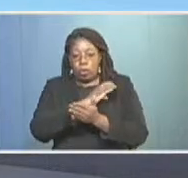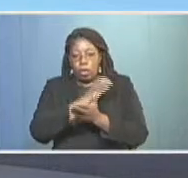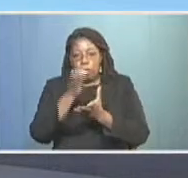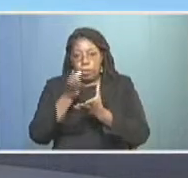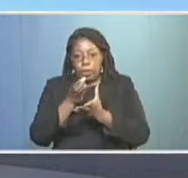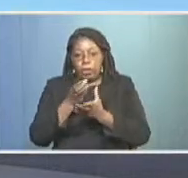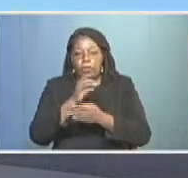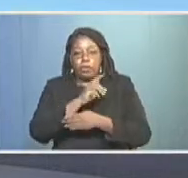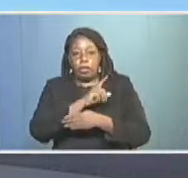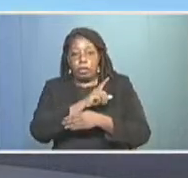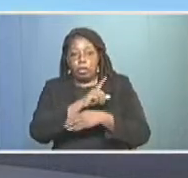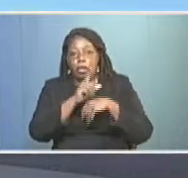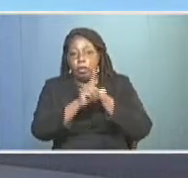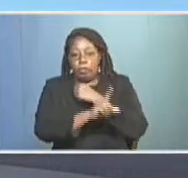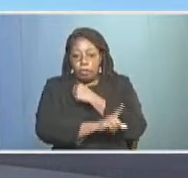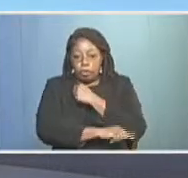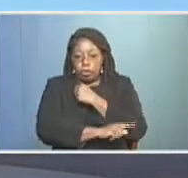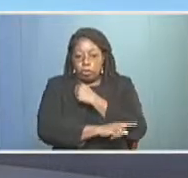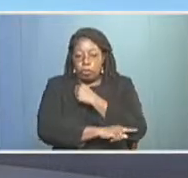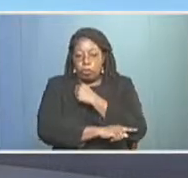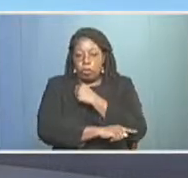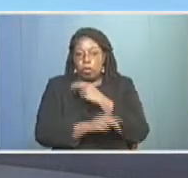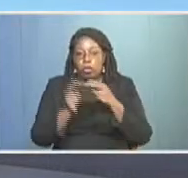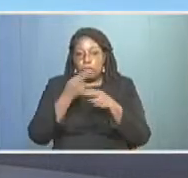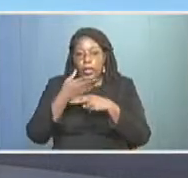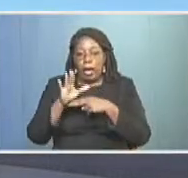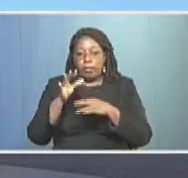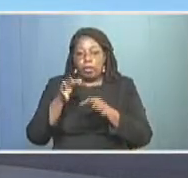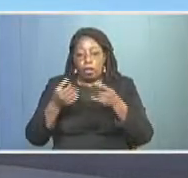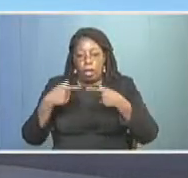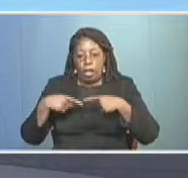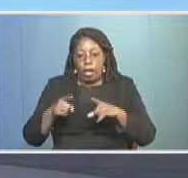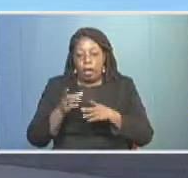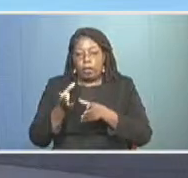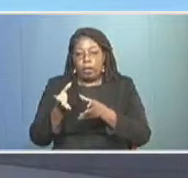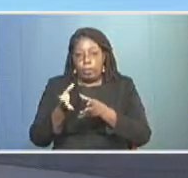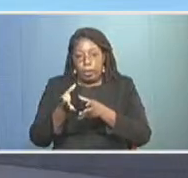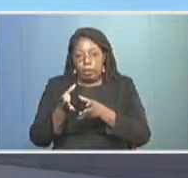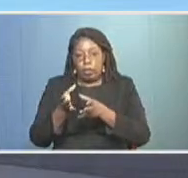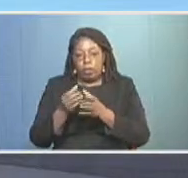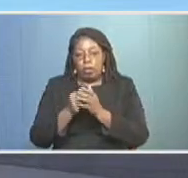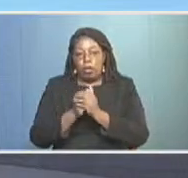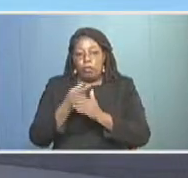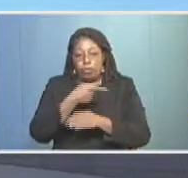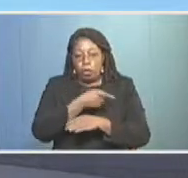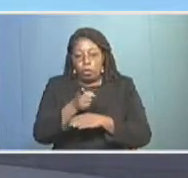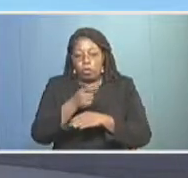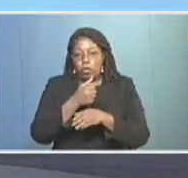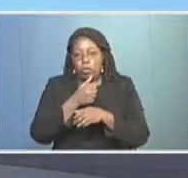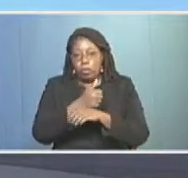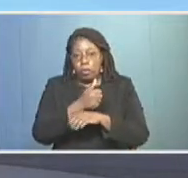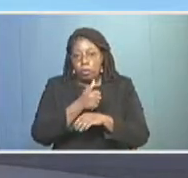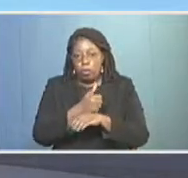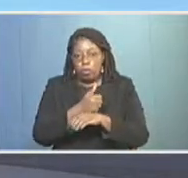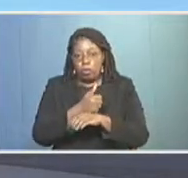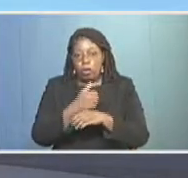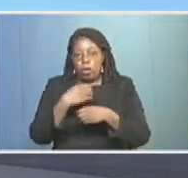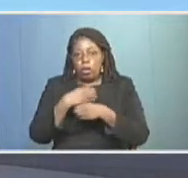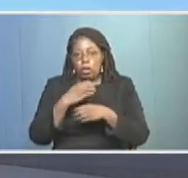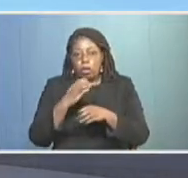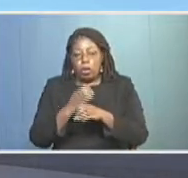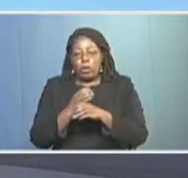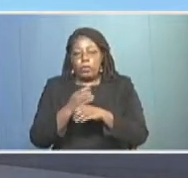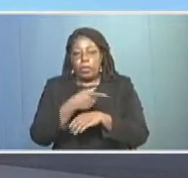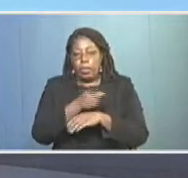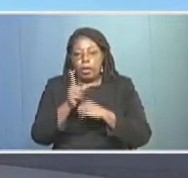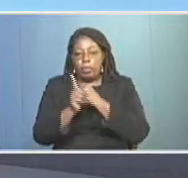in 2018, shortly after the appellate court allowed the appeals of his co-accused and quashed their convictions and